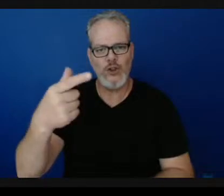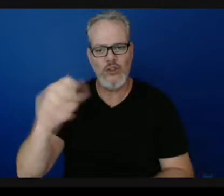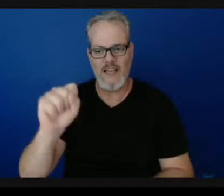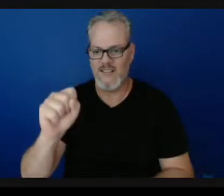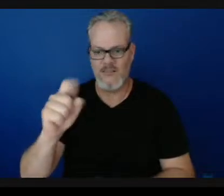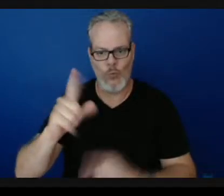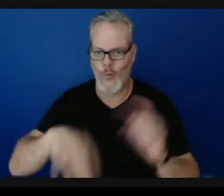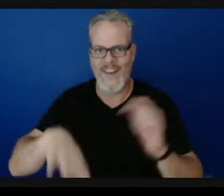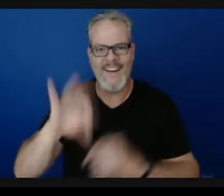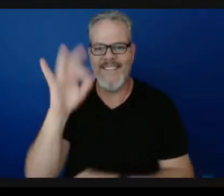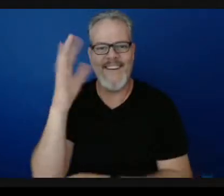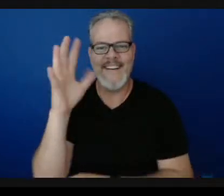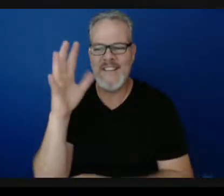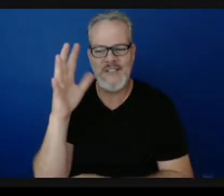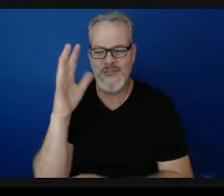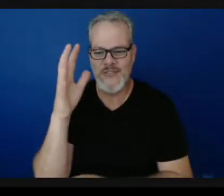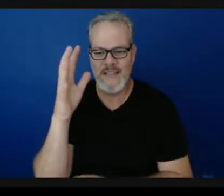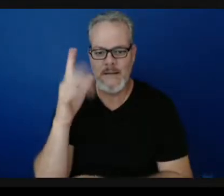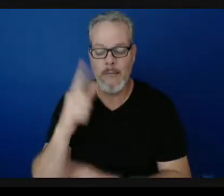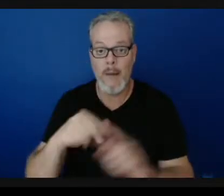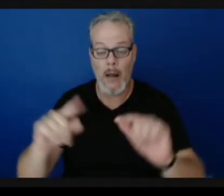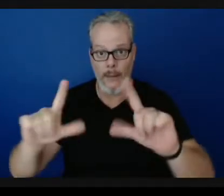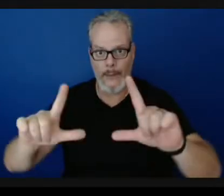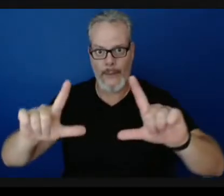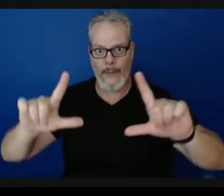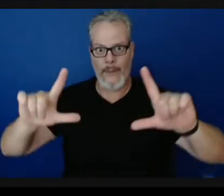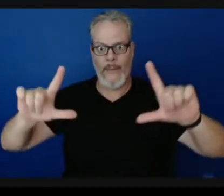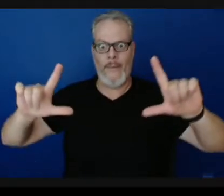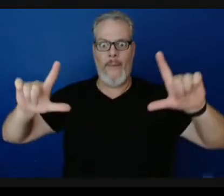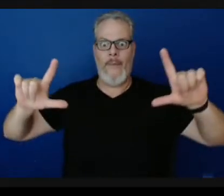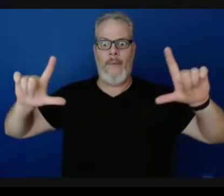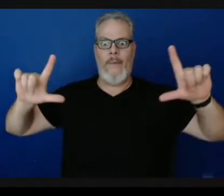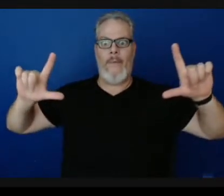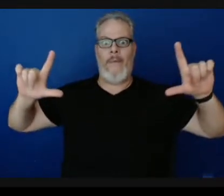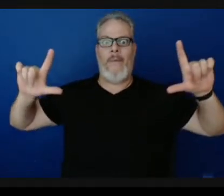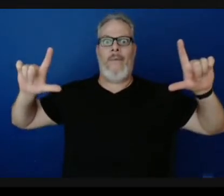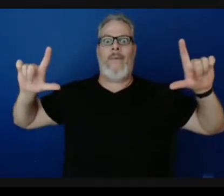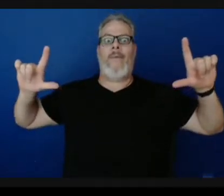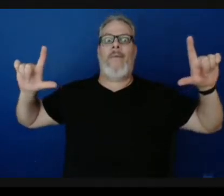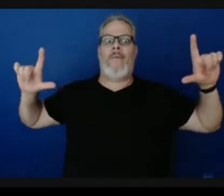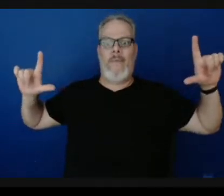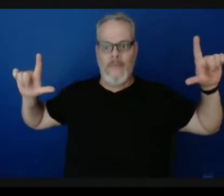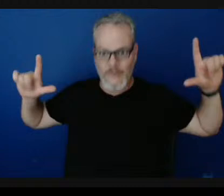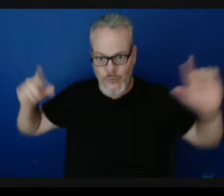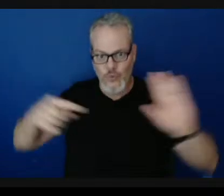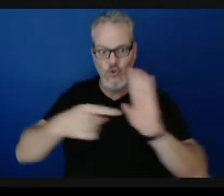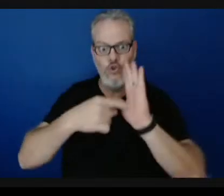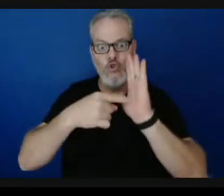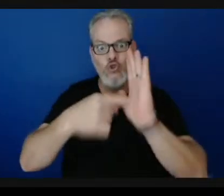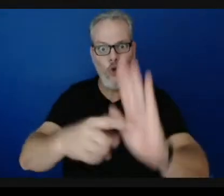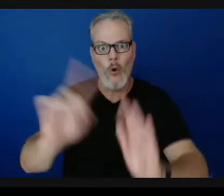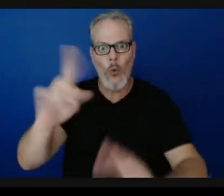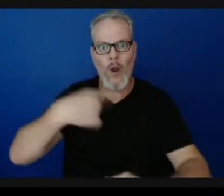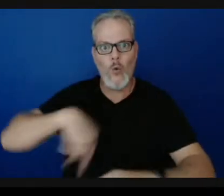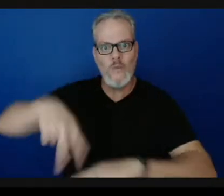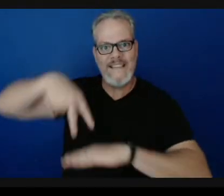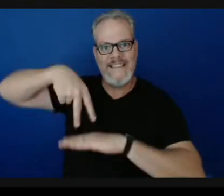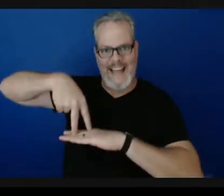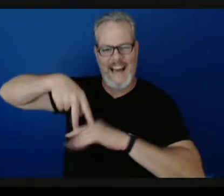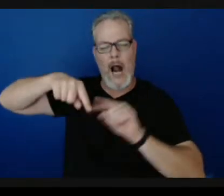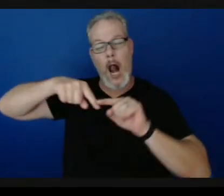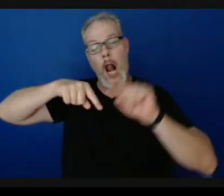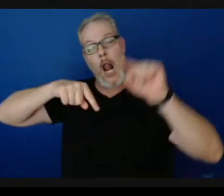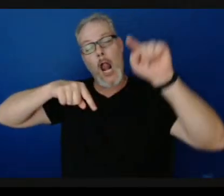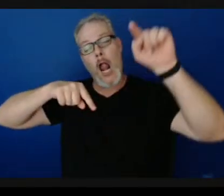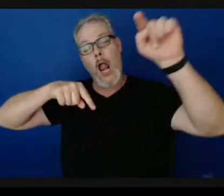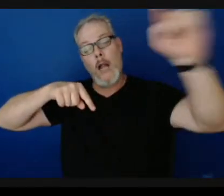officially found it. And I zoomed back to give you an idea how far back we are at Waldron's Ledge. We're about 2 miles back. A lot of